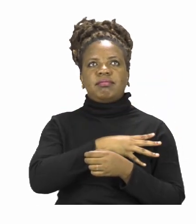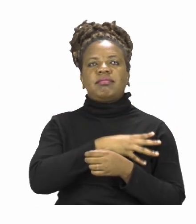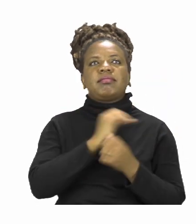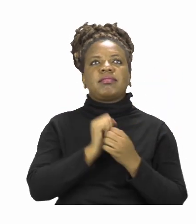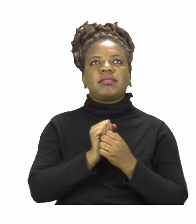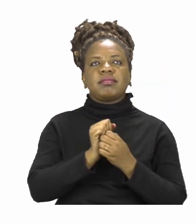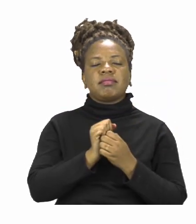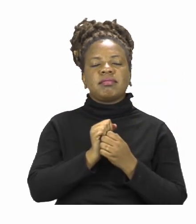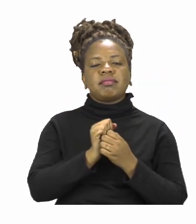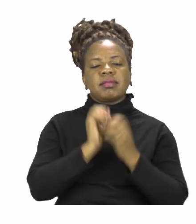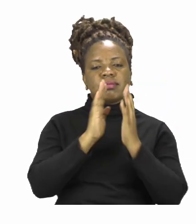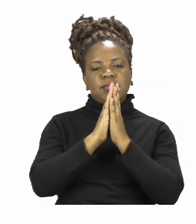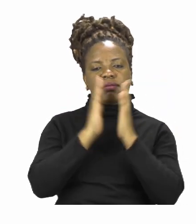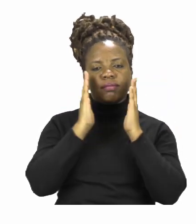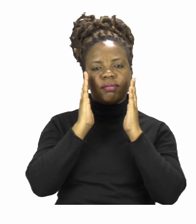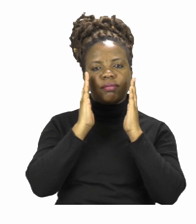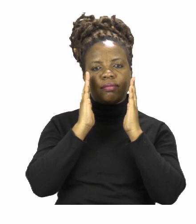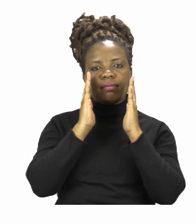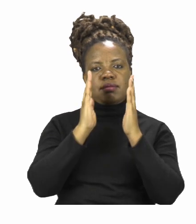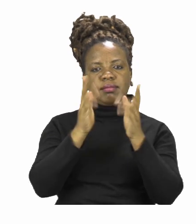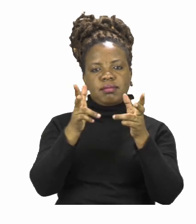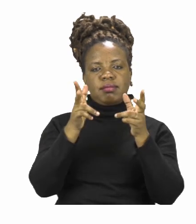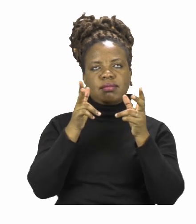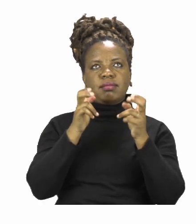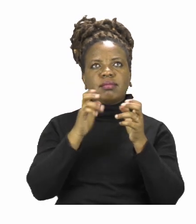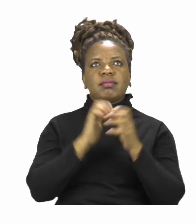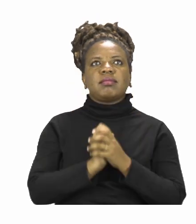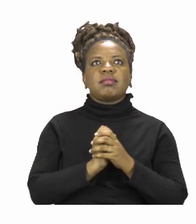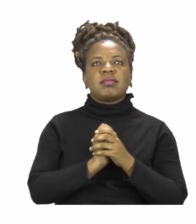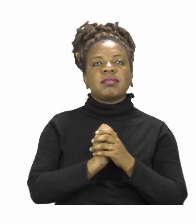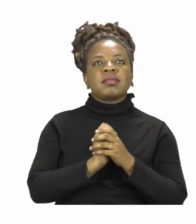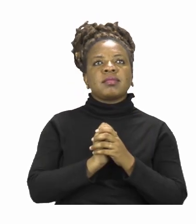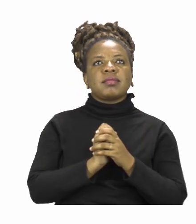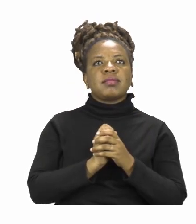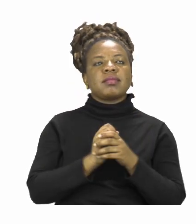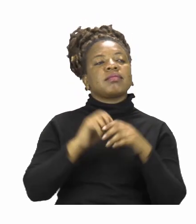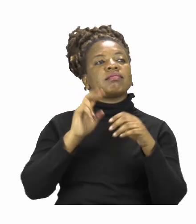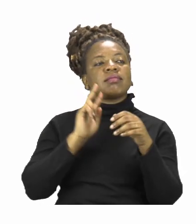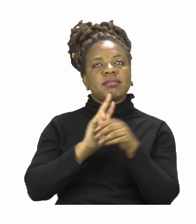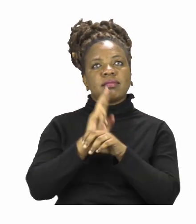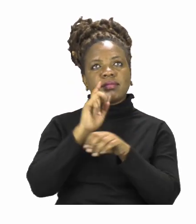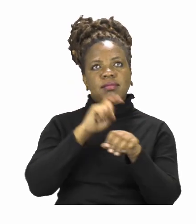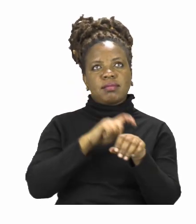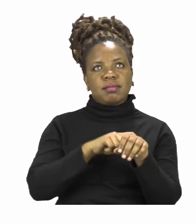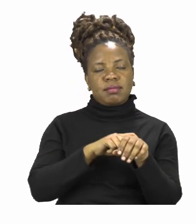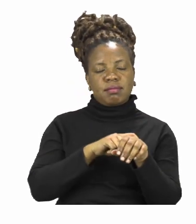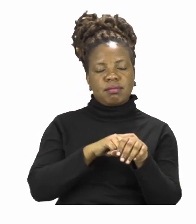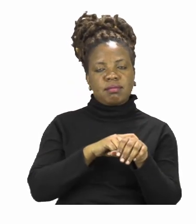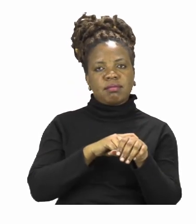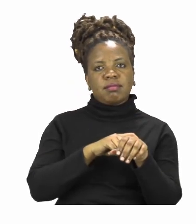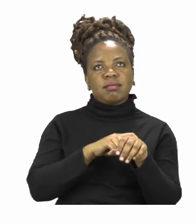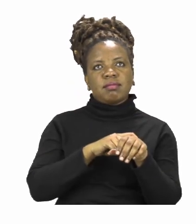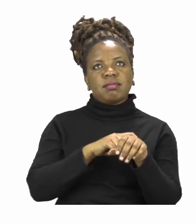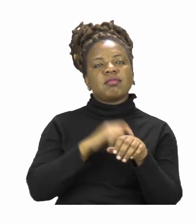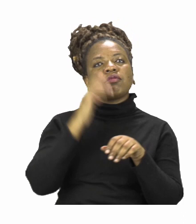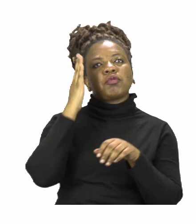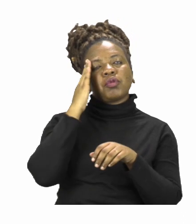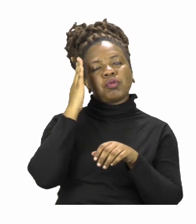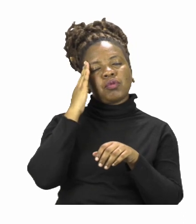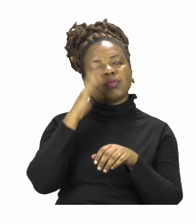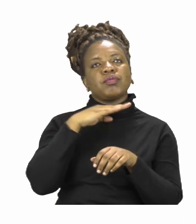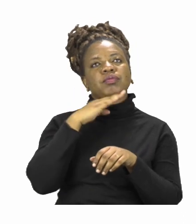listening to the story, and that way, when we read it a second time, you will know what the story is already all about.